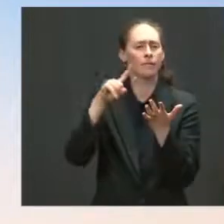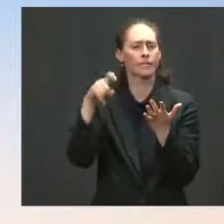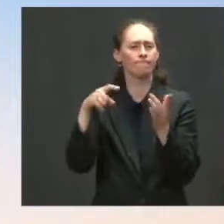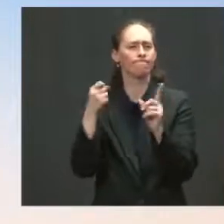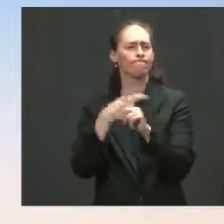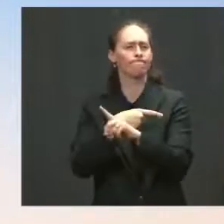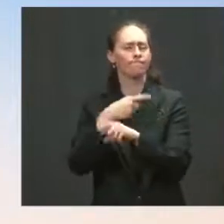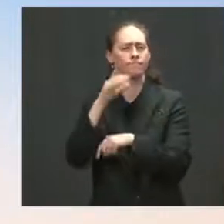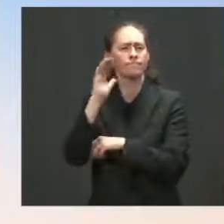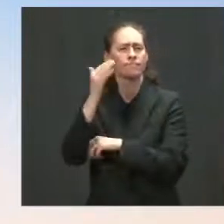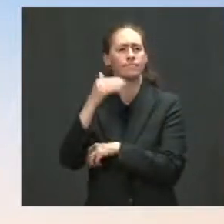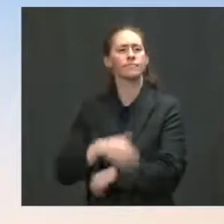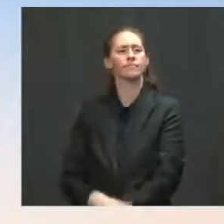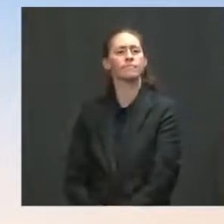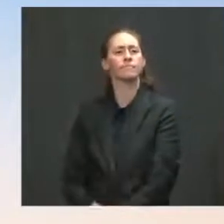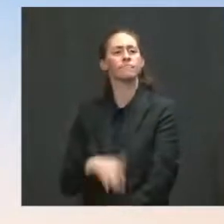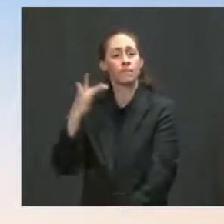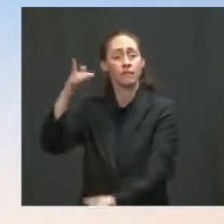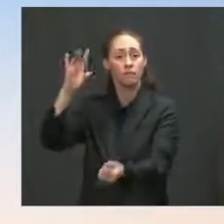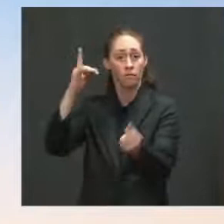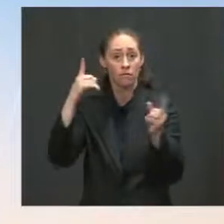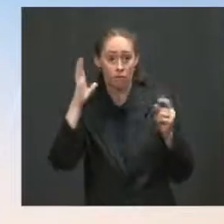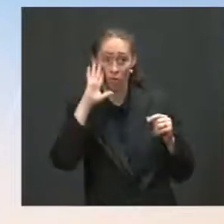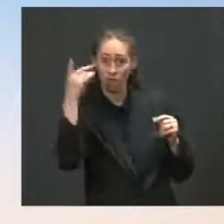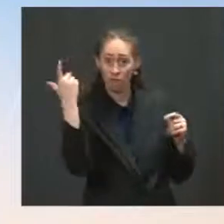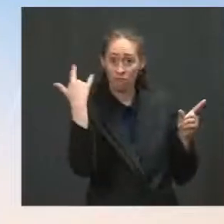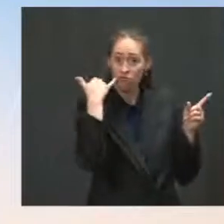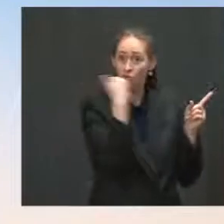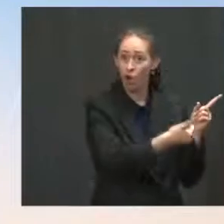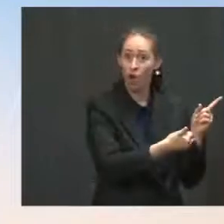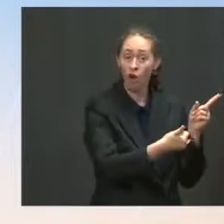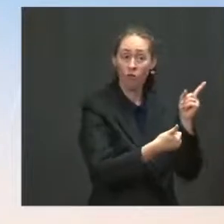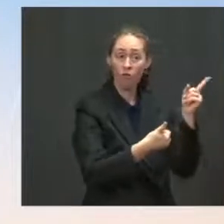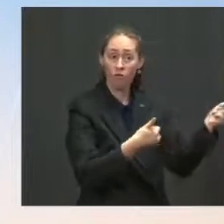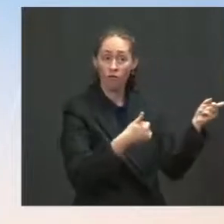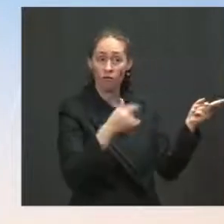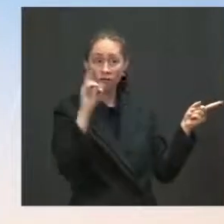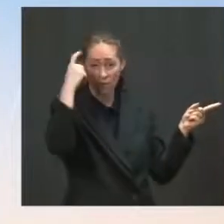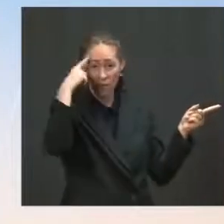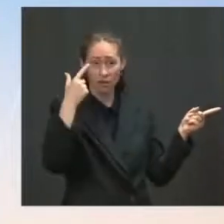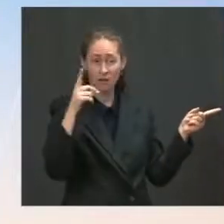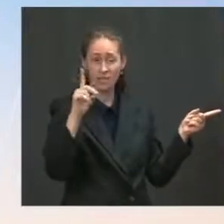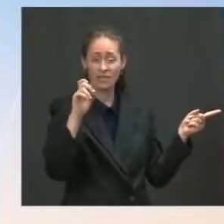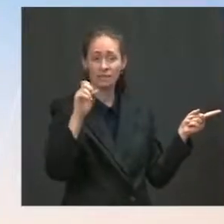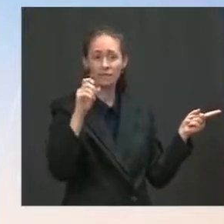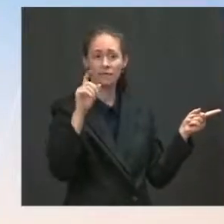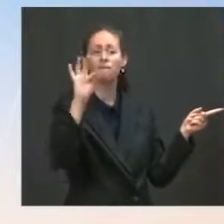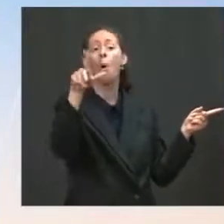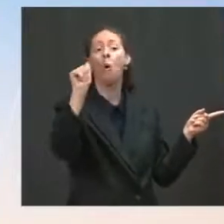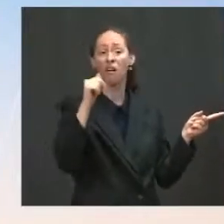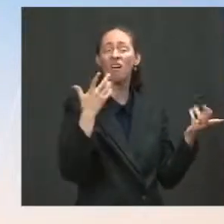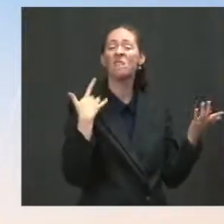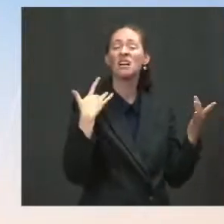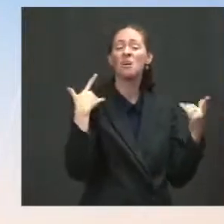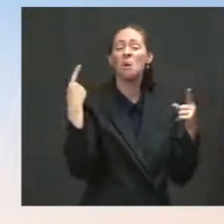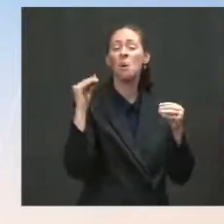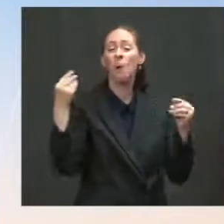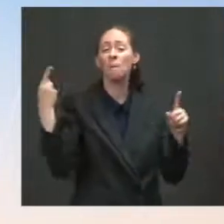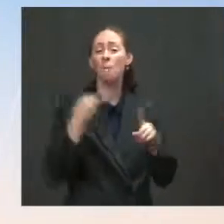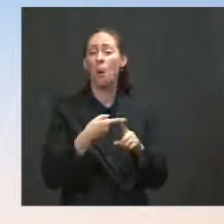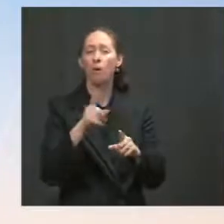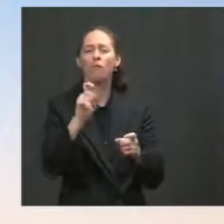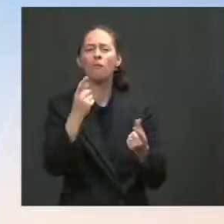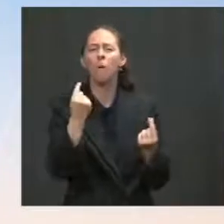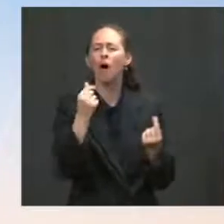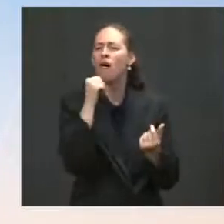point in personally reaching out to leaders in Texas and Florida? Well, I think just to give you an understanding of how this works,